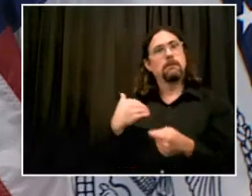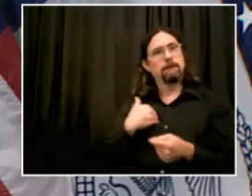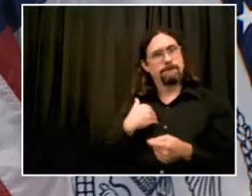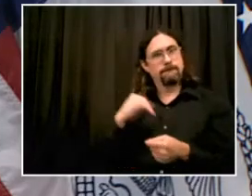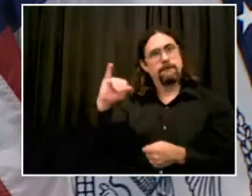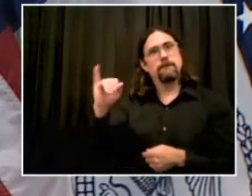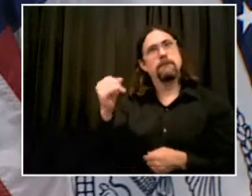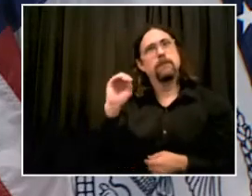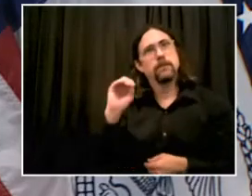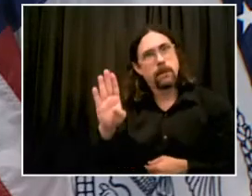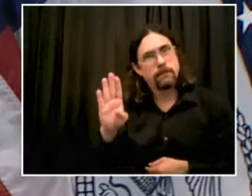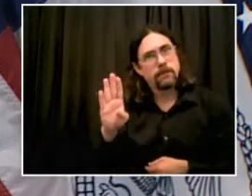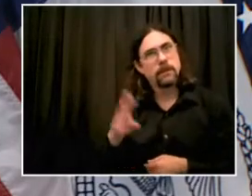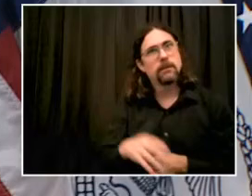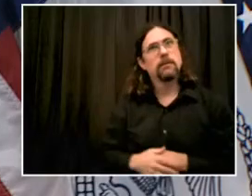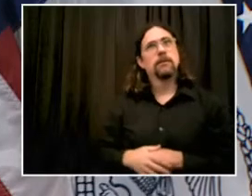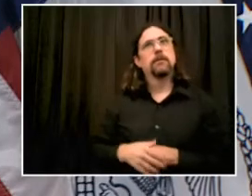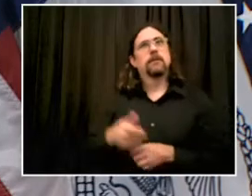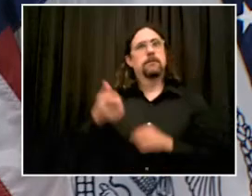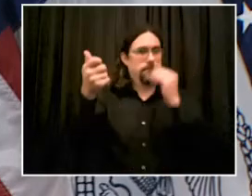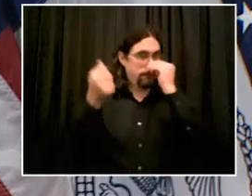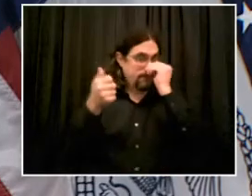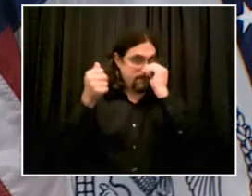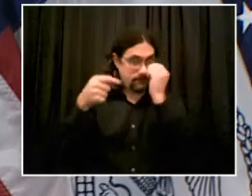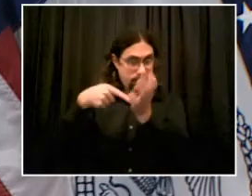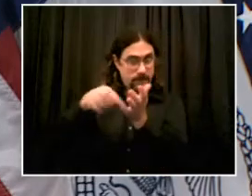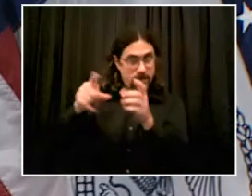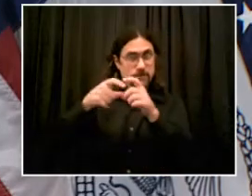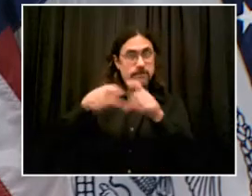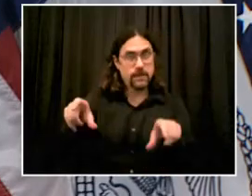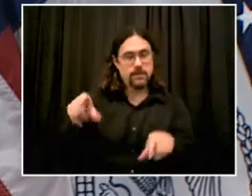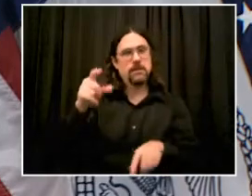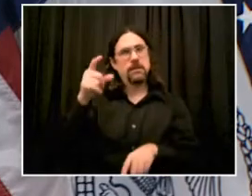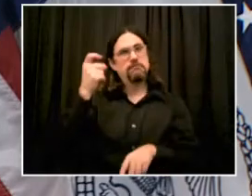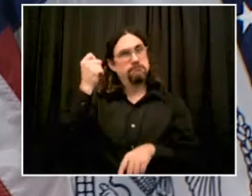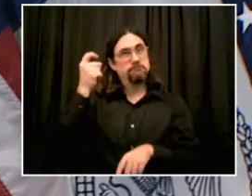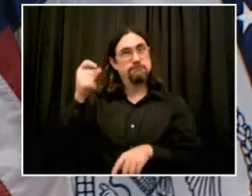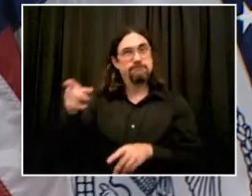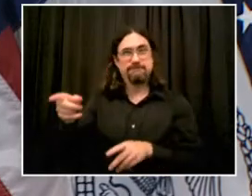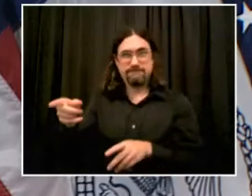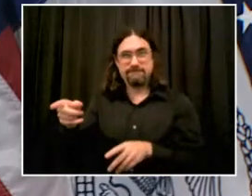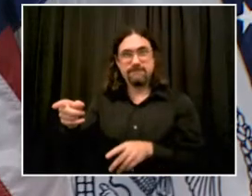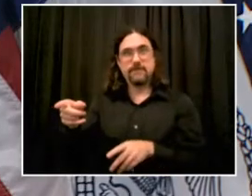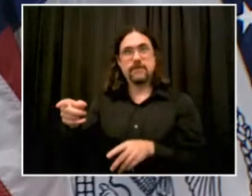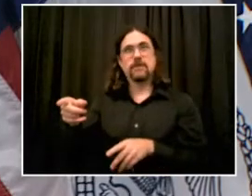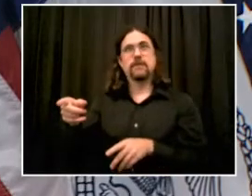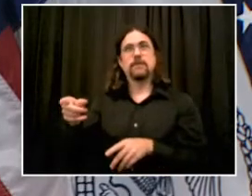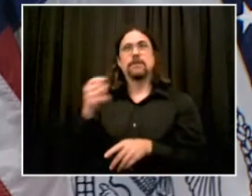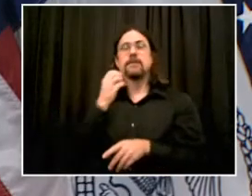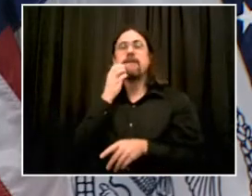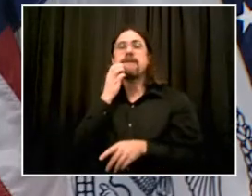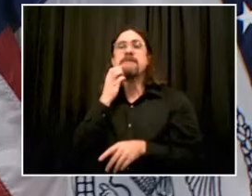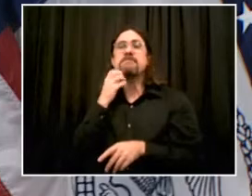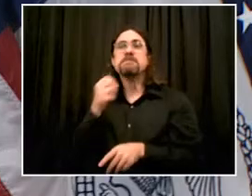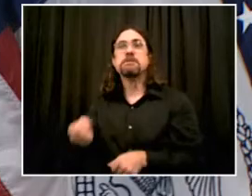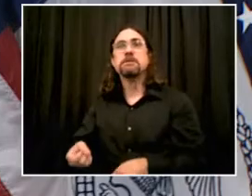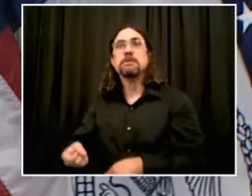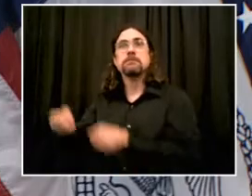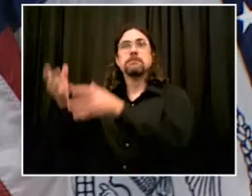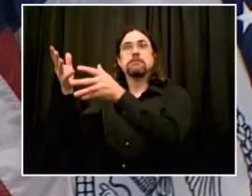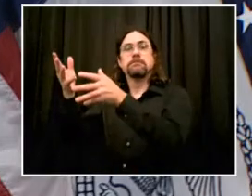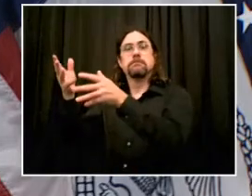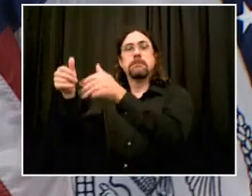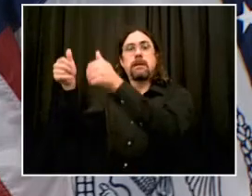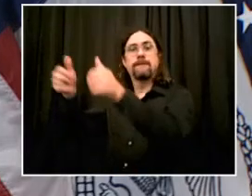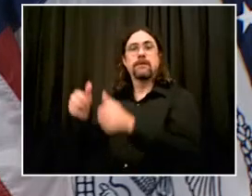folks who can't pay because they don't have a paycheck. I again call upon the state, whether it's through legislative action by